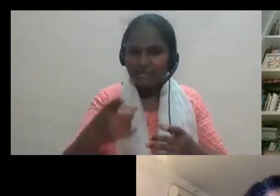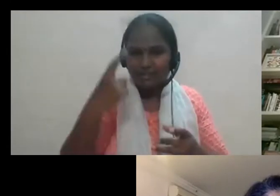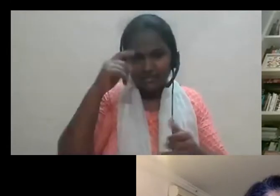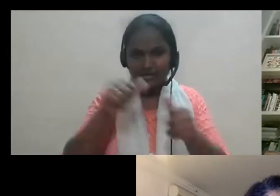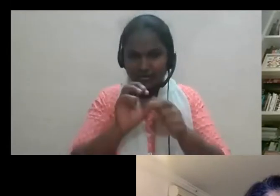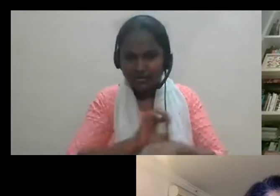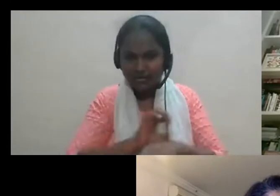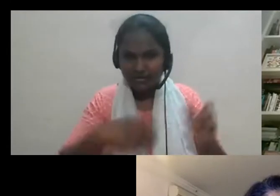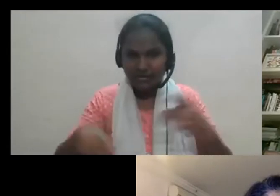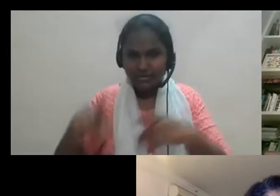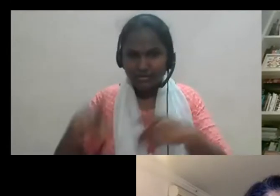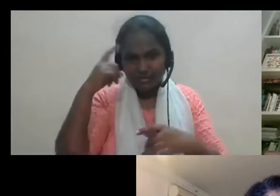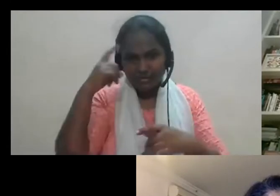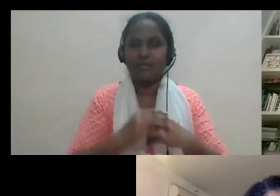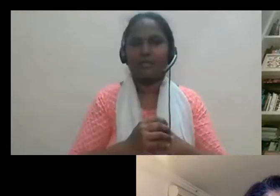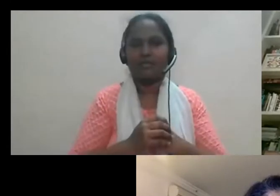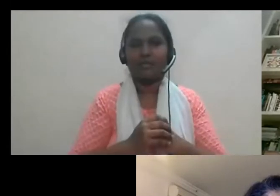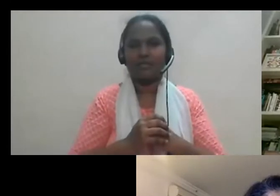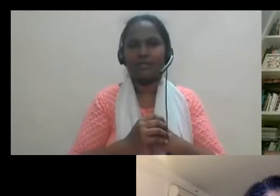I said, is